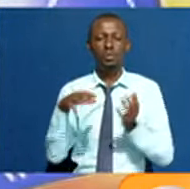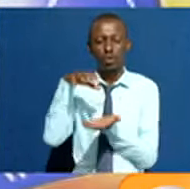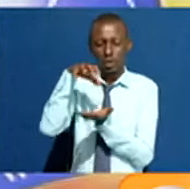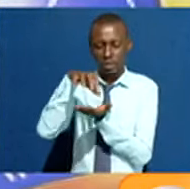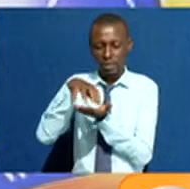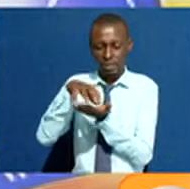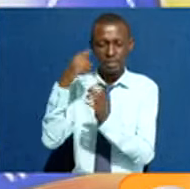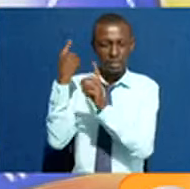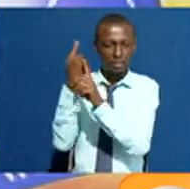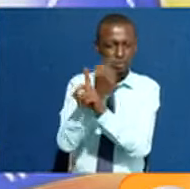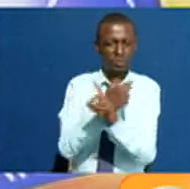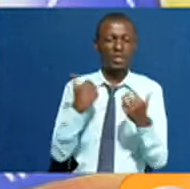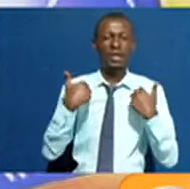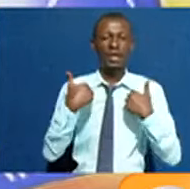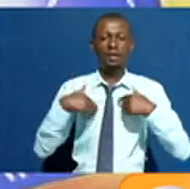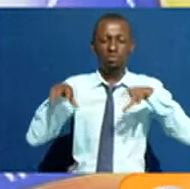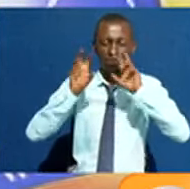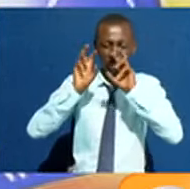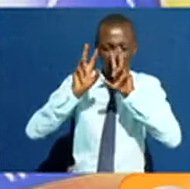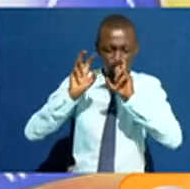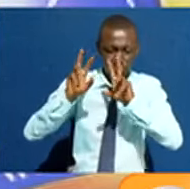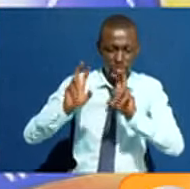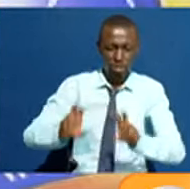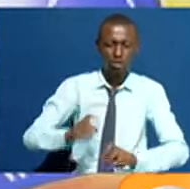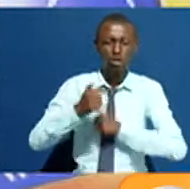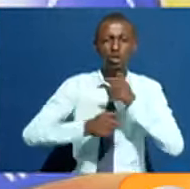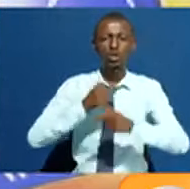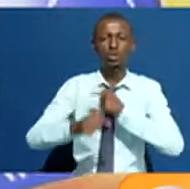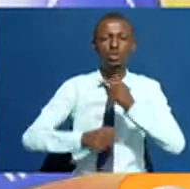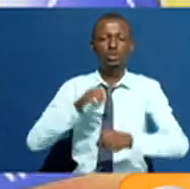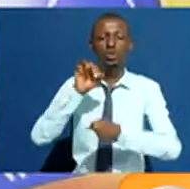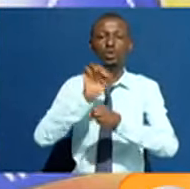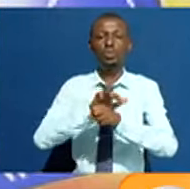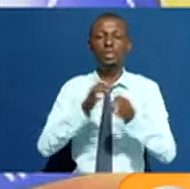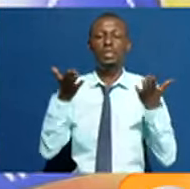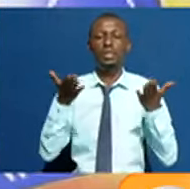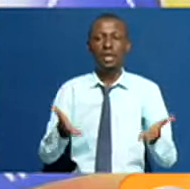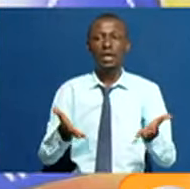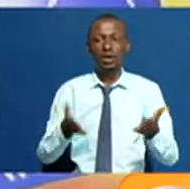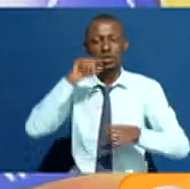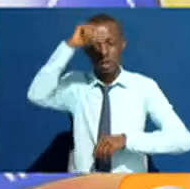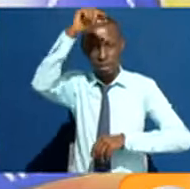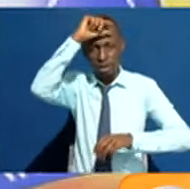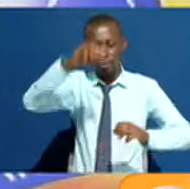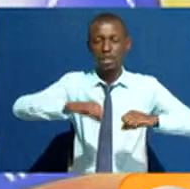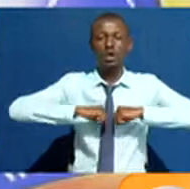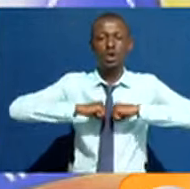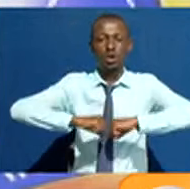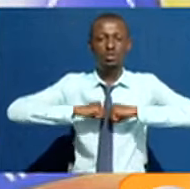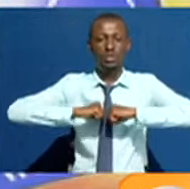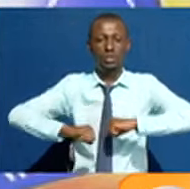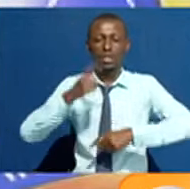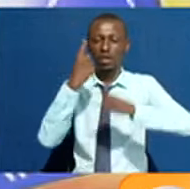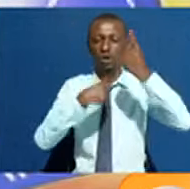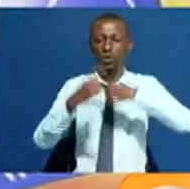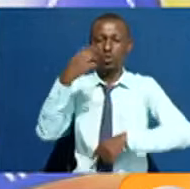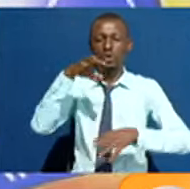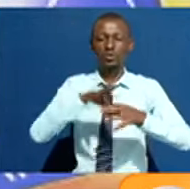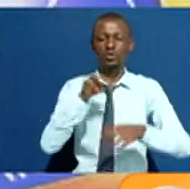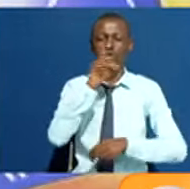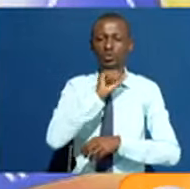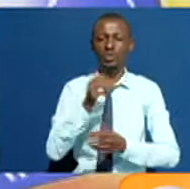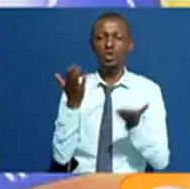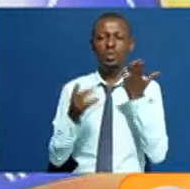cases or investigations. Several of them now serve as state officers, having won elections or